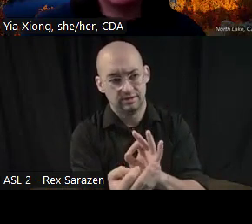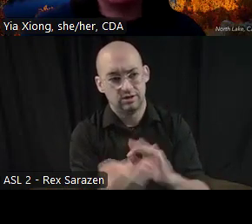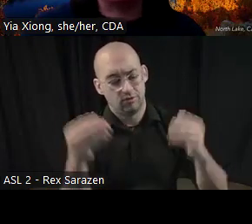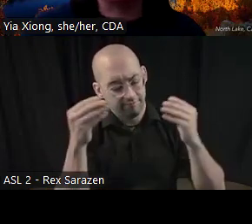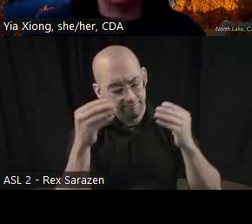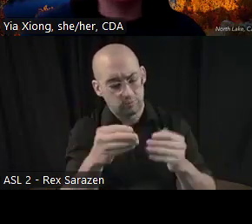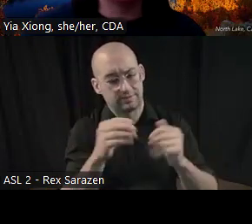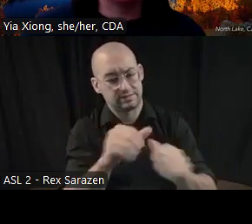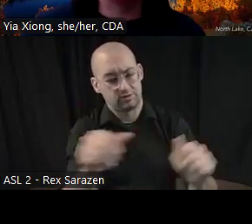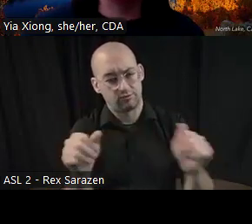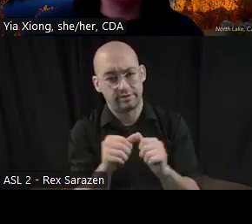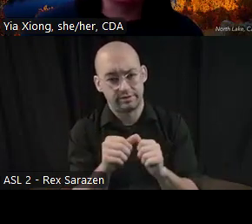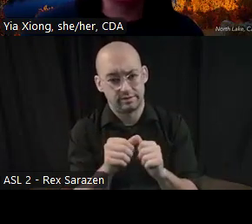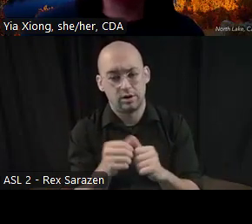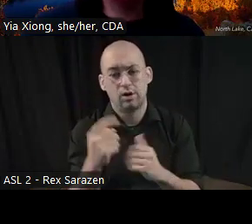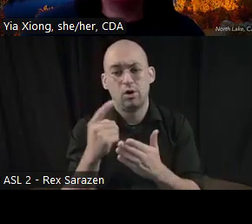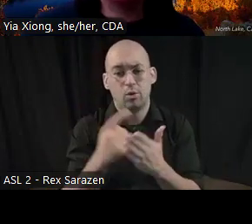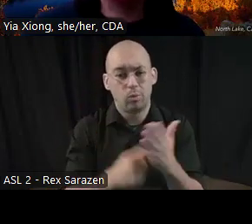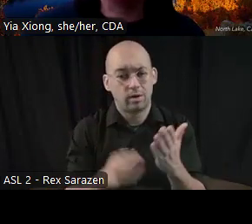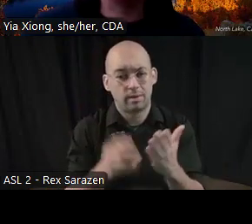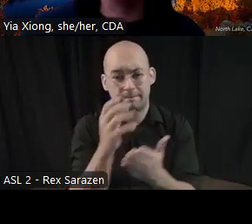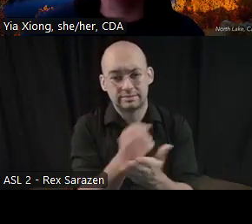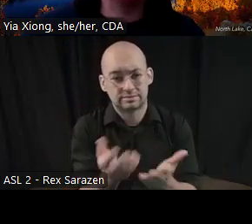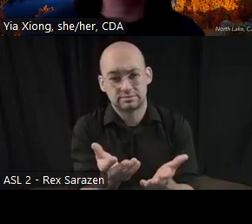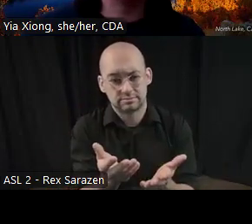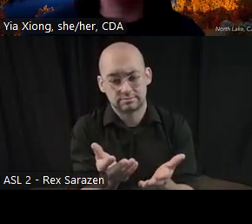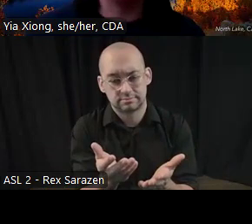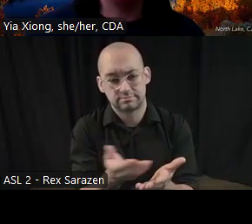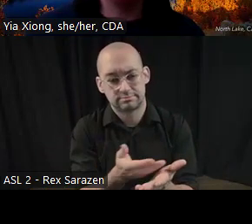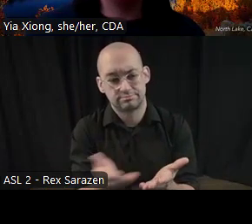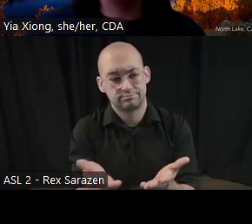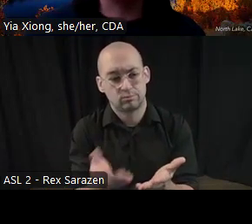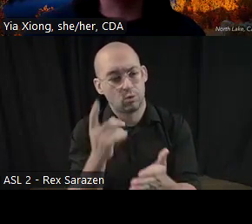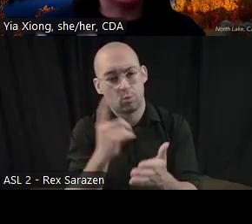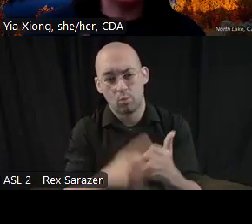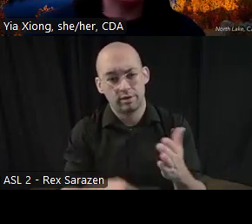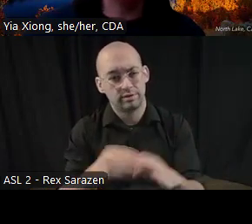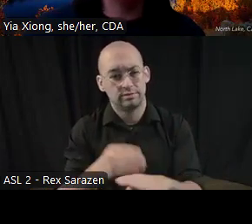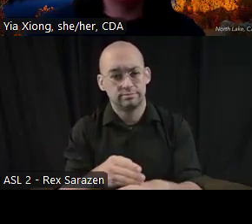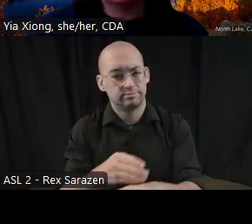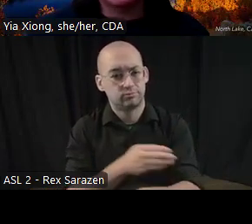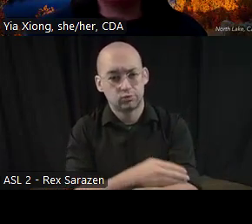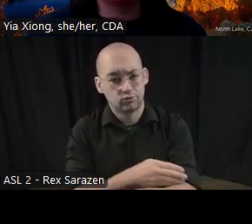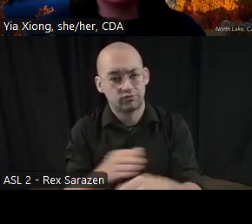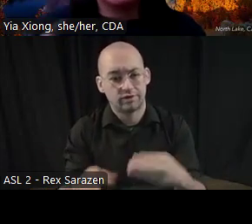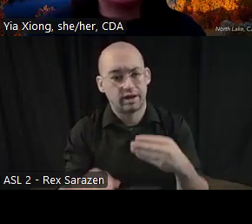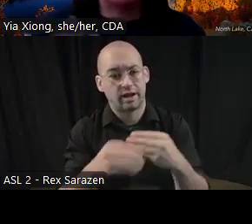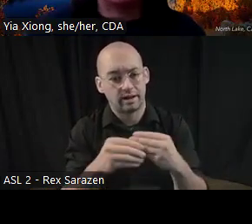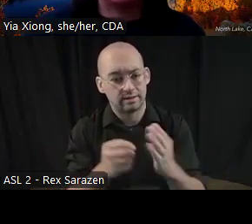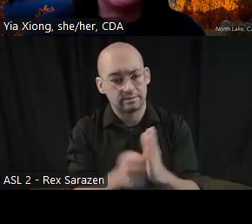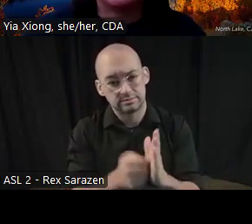areas. What are we missing? What can we add in, take